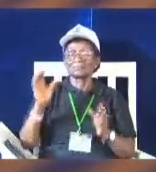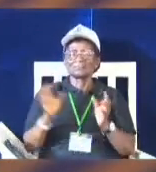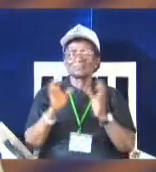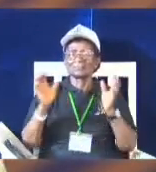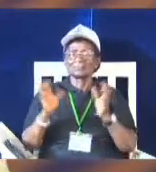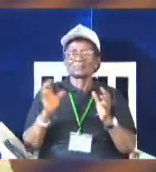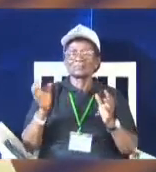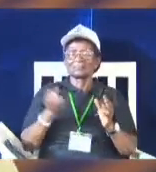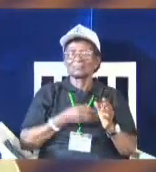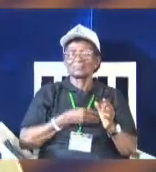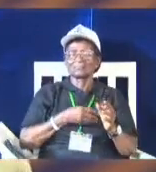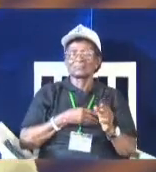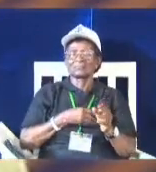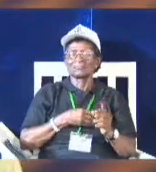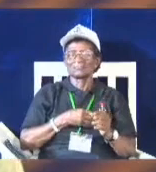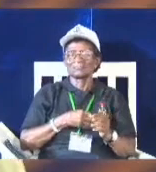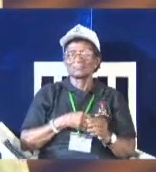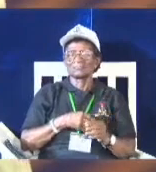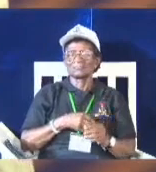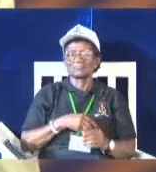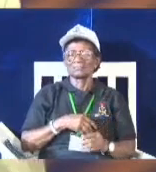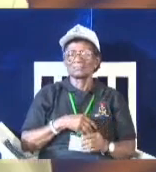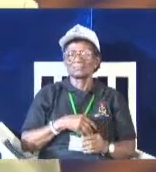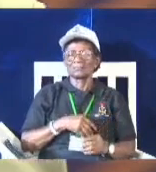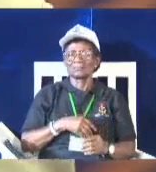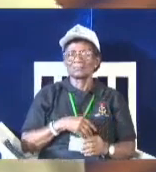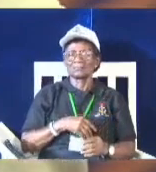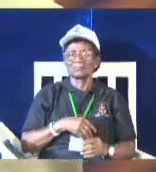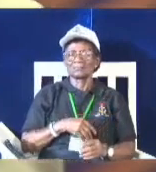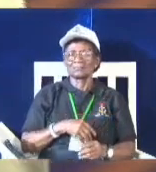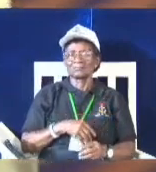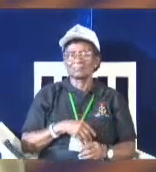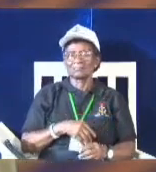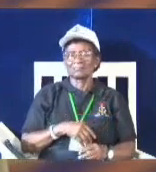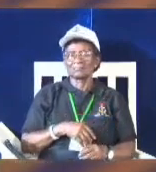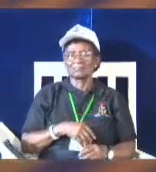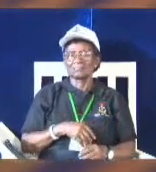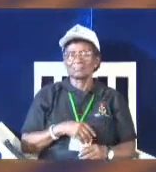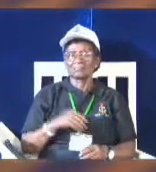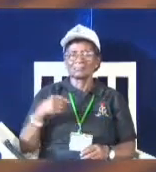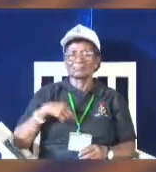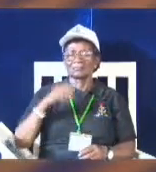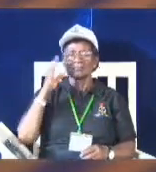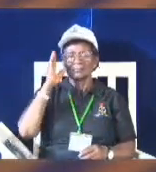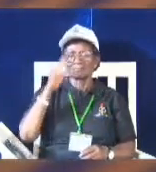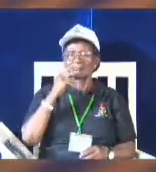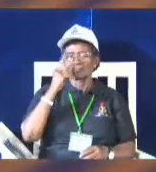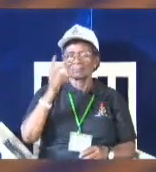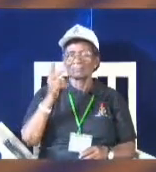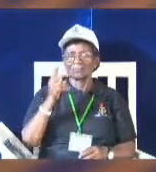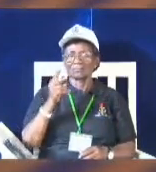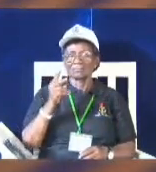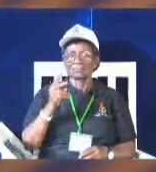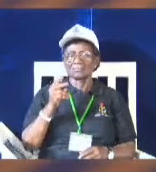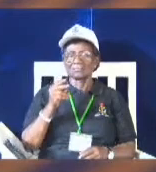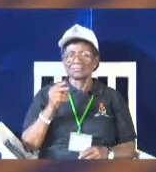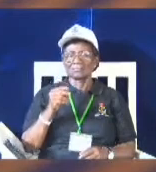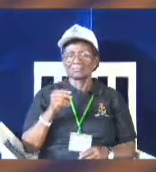celebrate our Gugu festival. And he said, fine. We shall see.